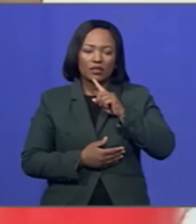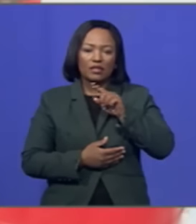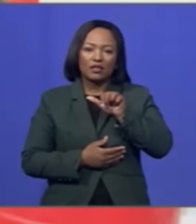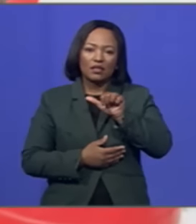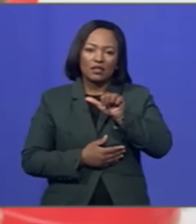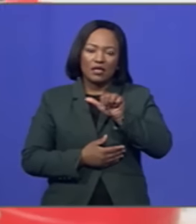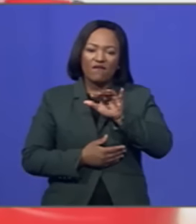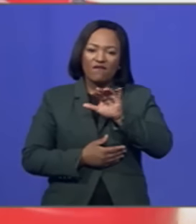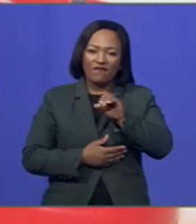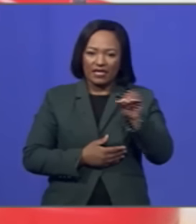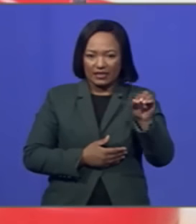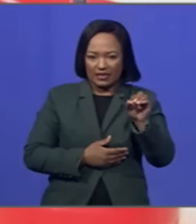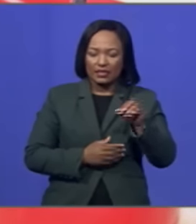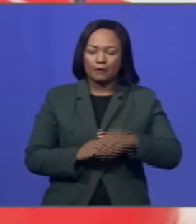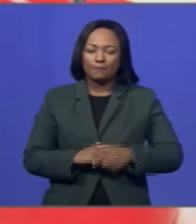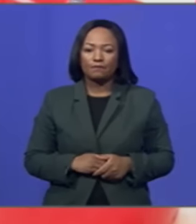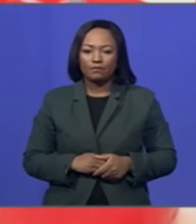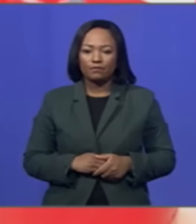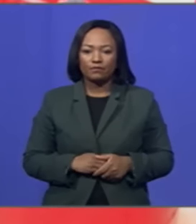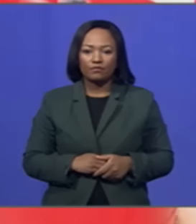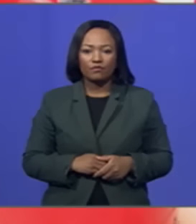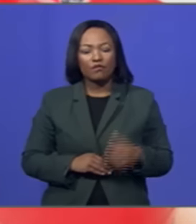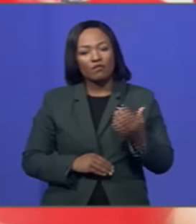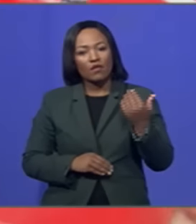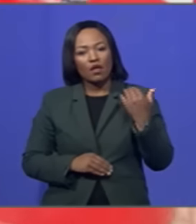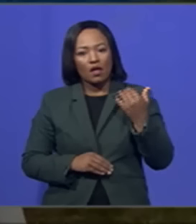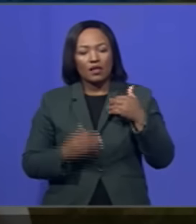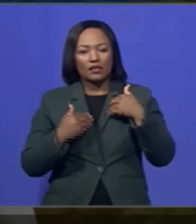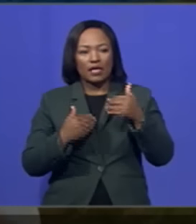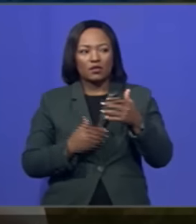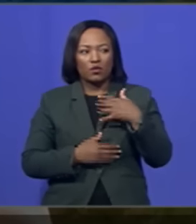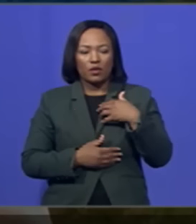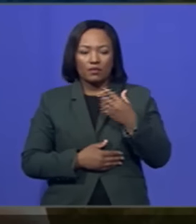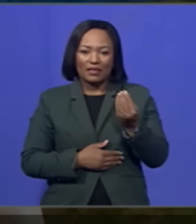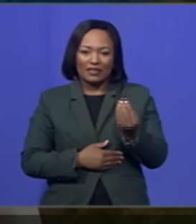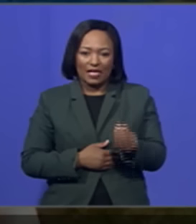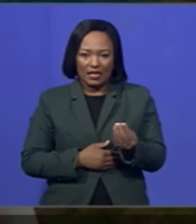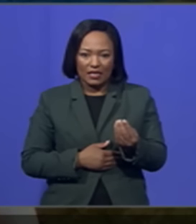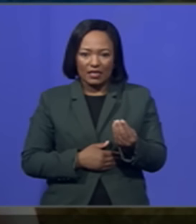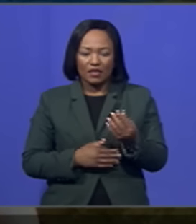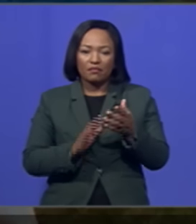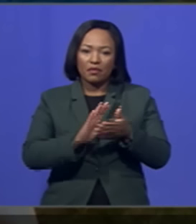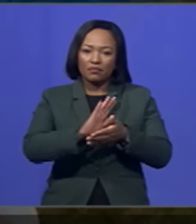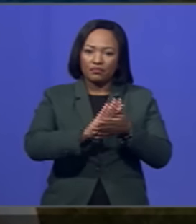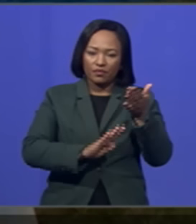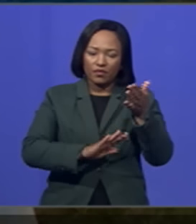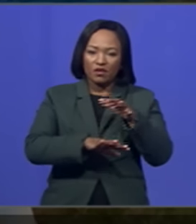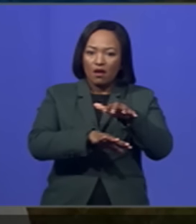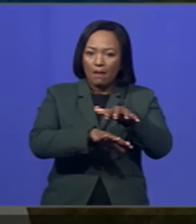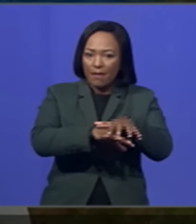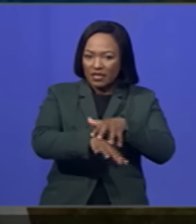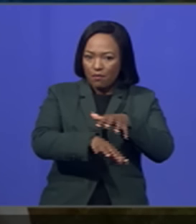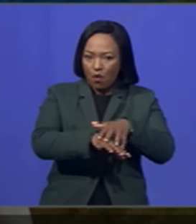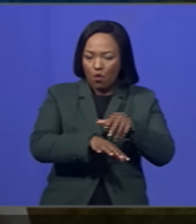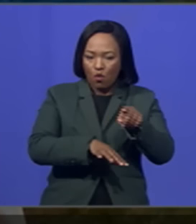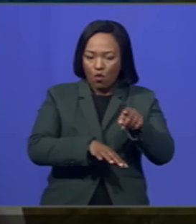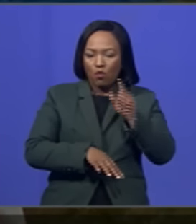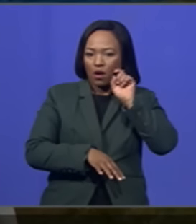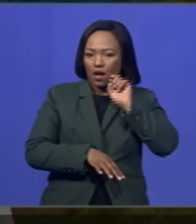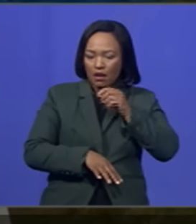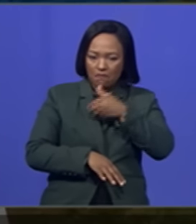1,500. My love for farming started when I was still a child, going to Mashimung with my grandmother.